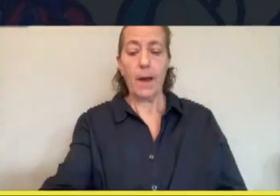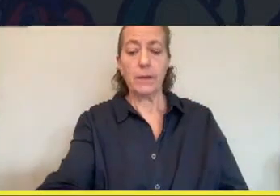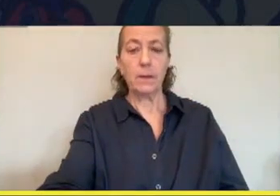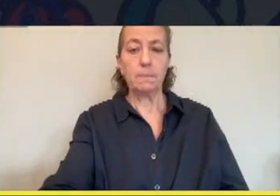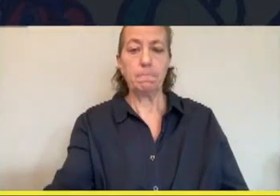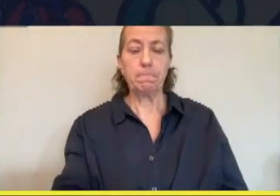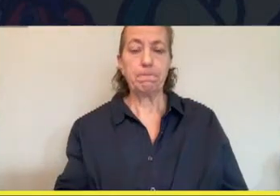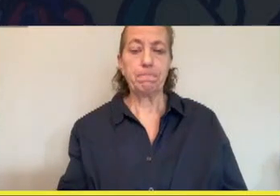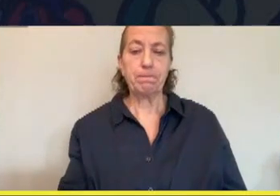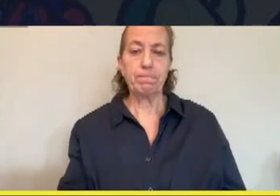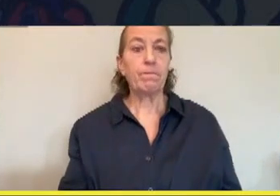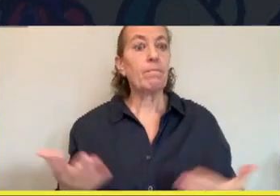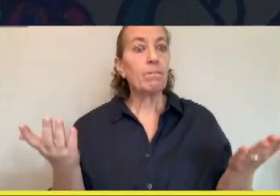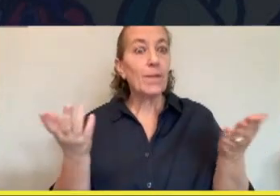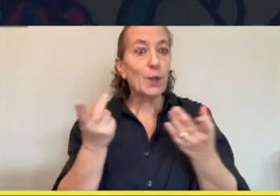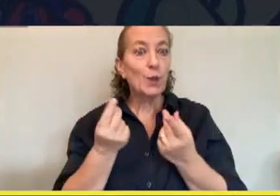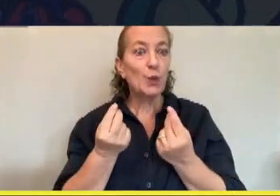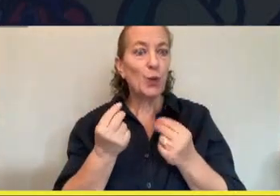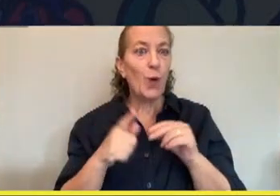about this?